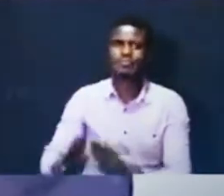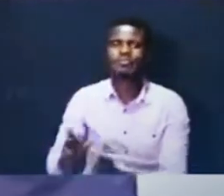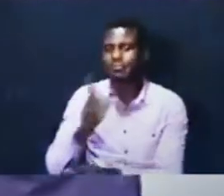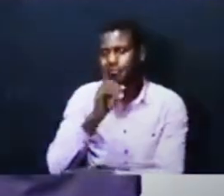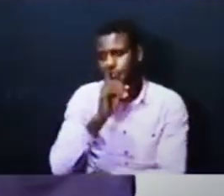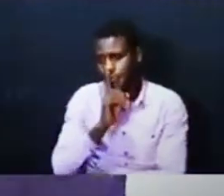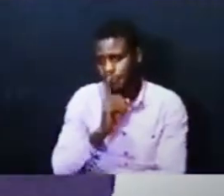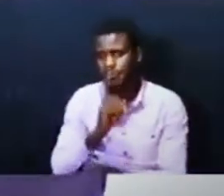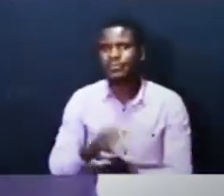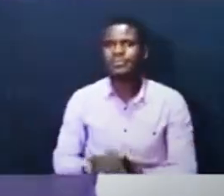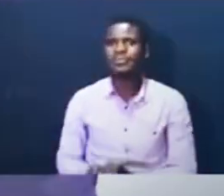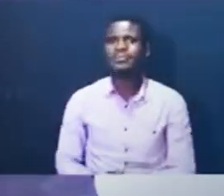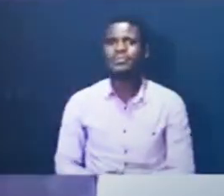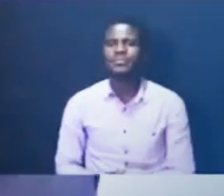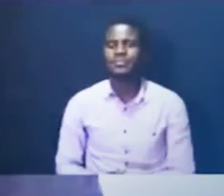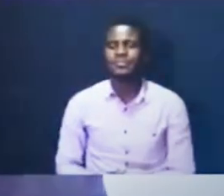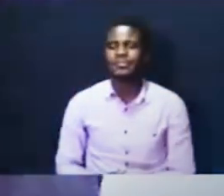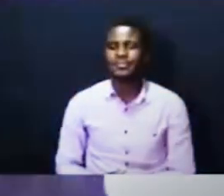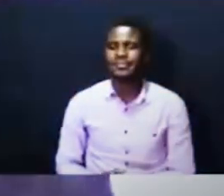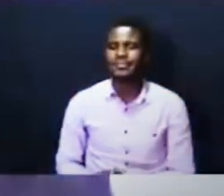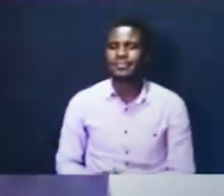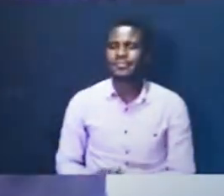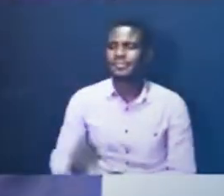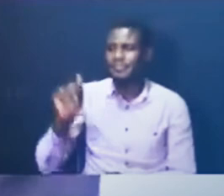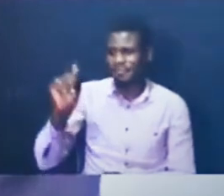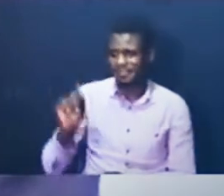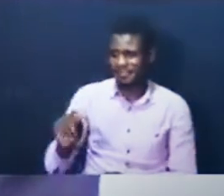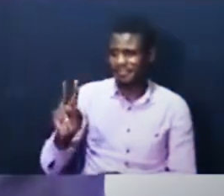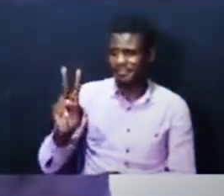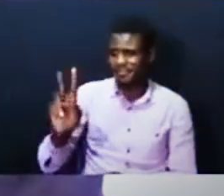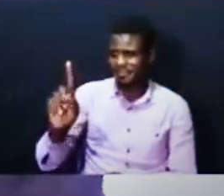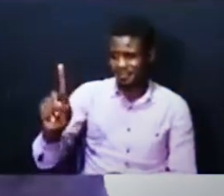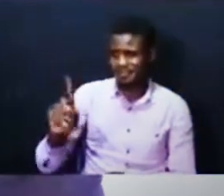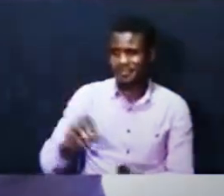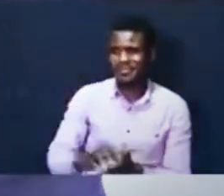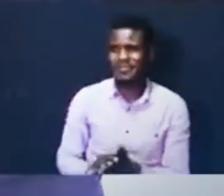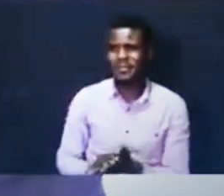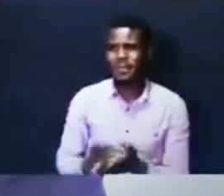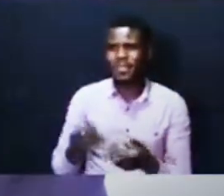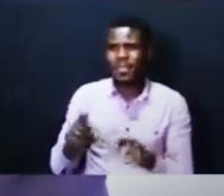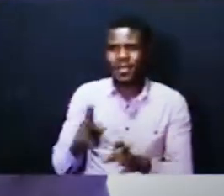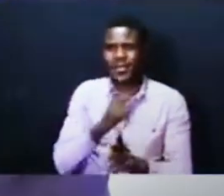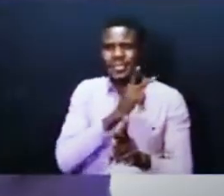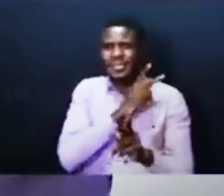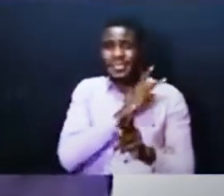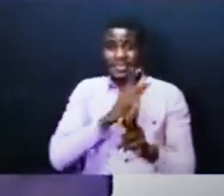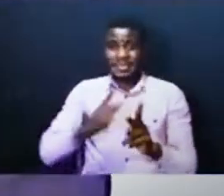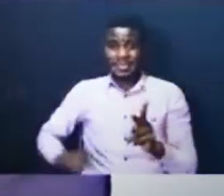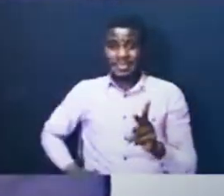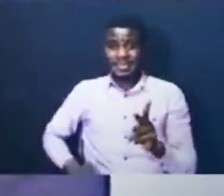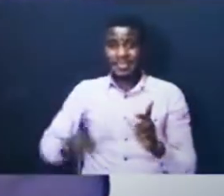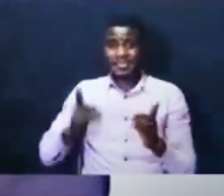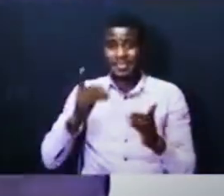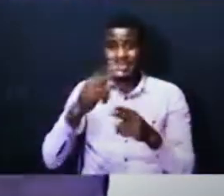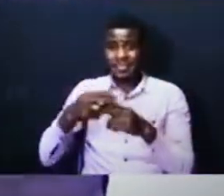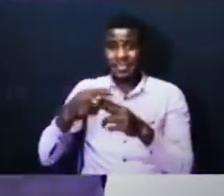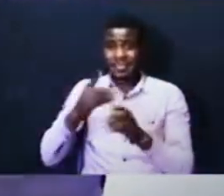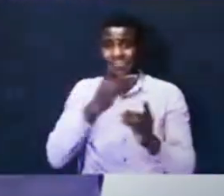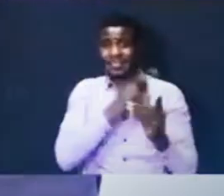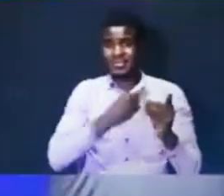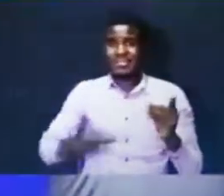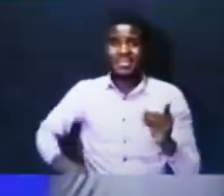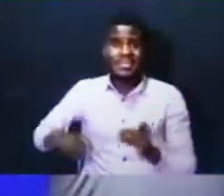kom." Now, verse 21. When King David heard all this, he was